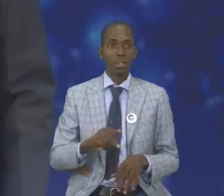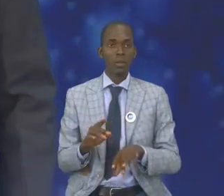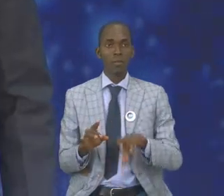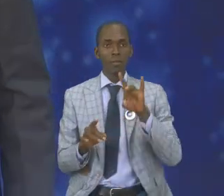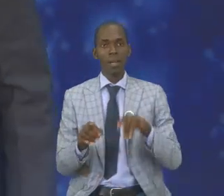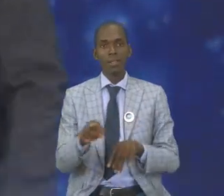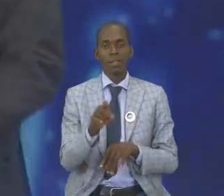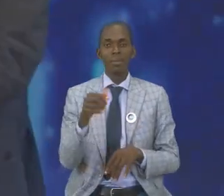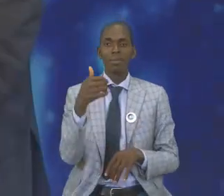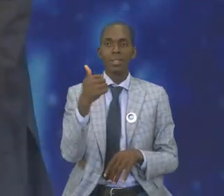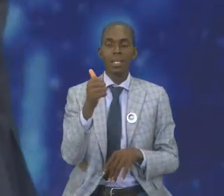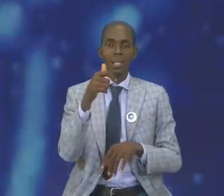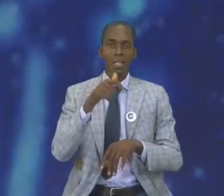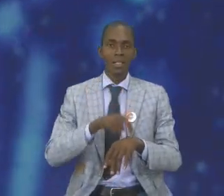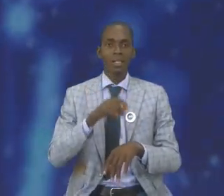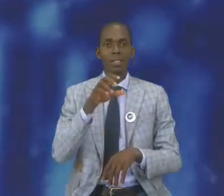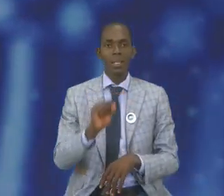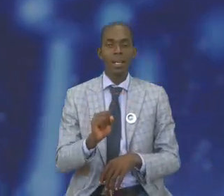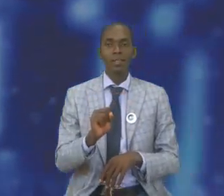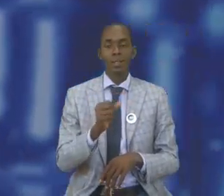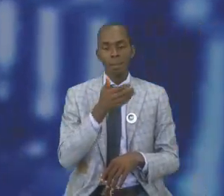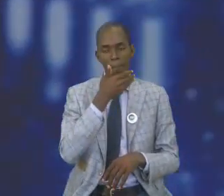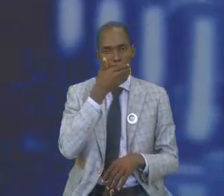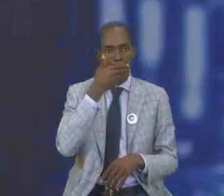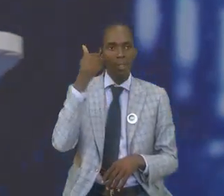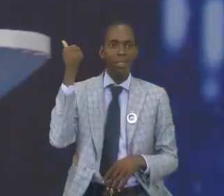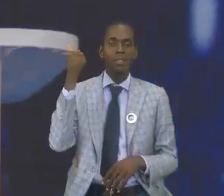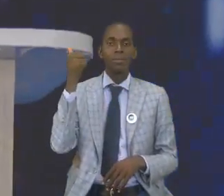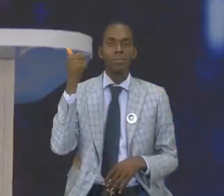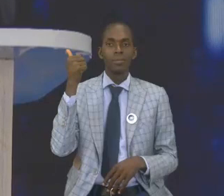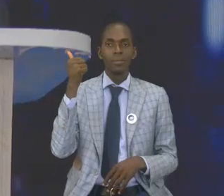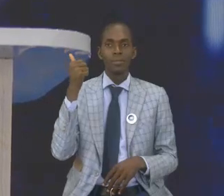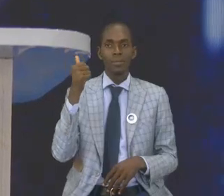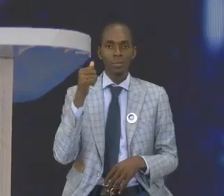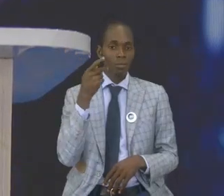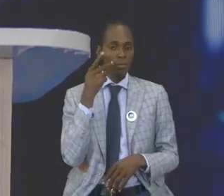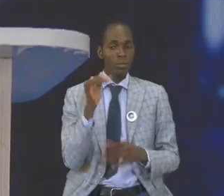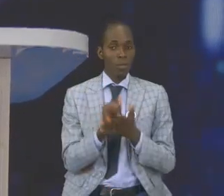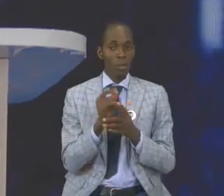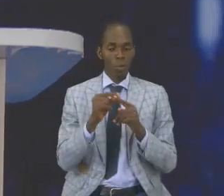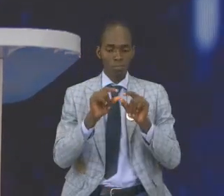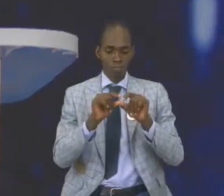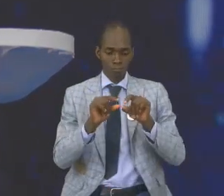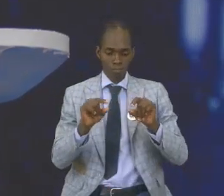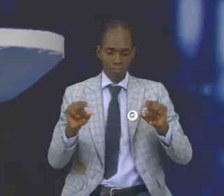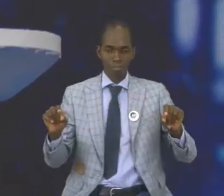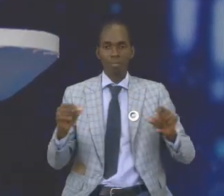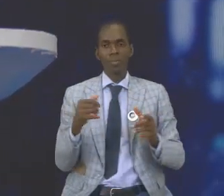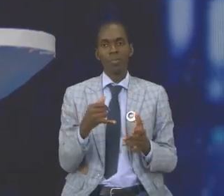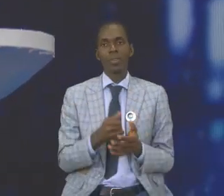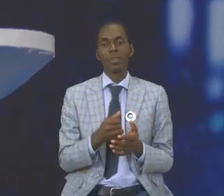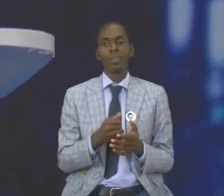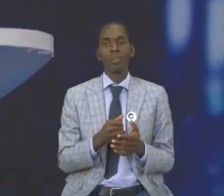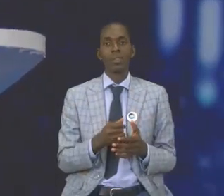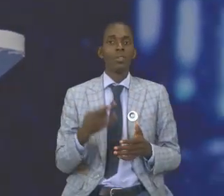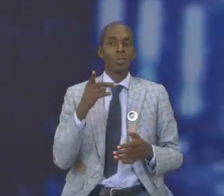them 10 times better. You underline that in your Bible. You underline that in